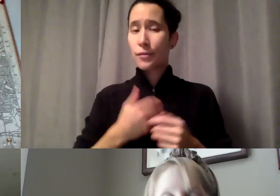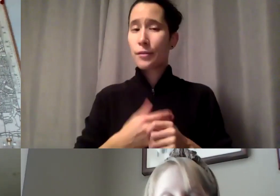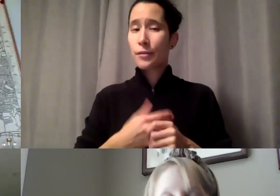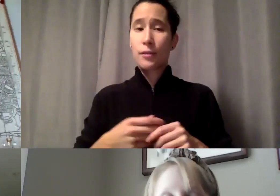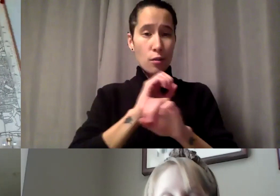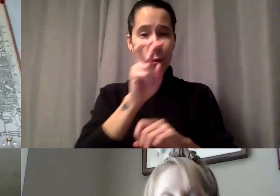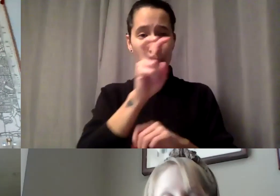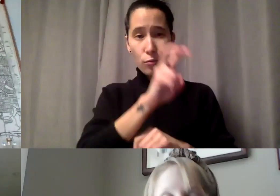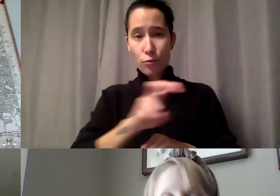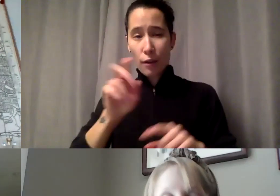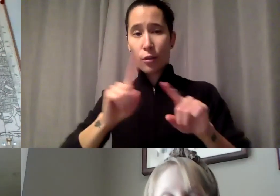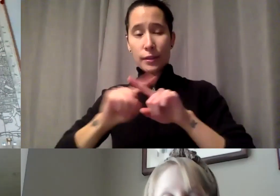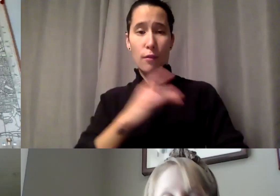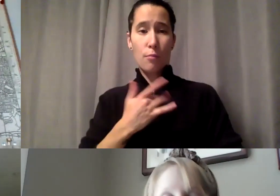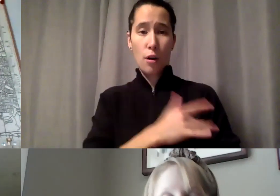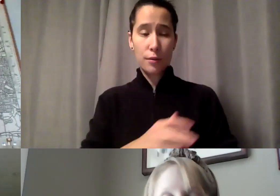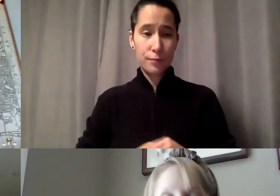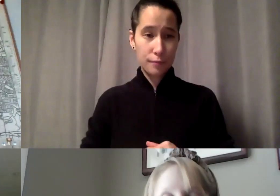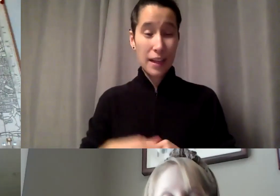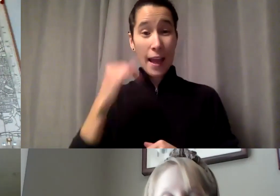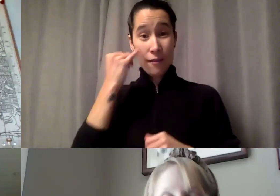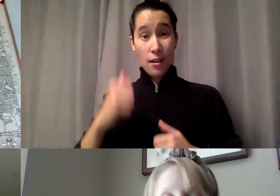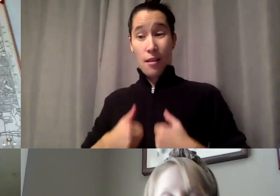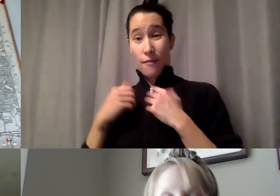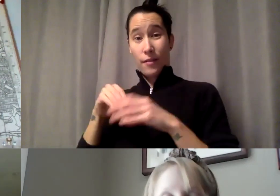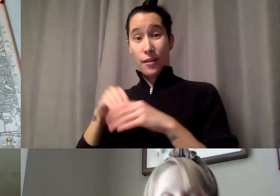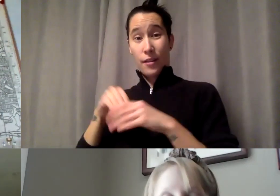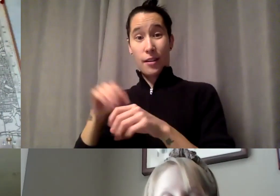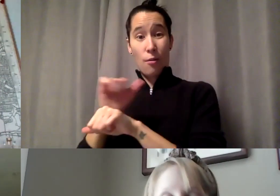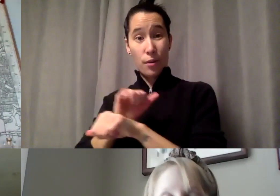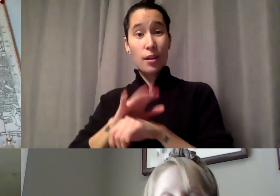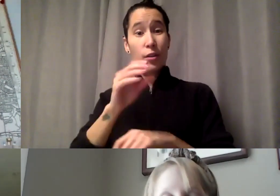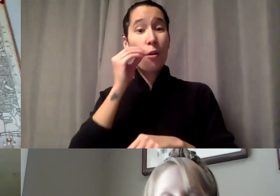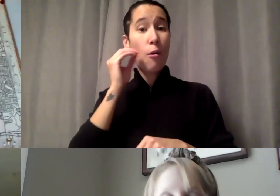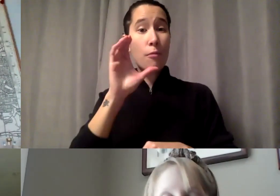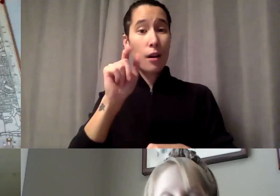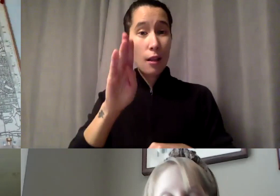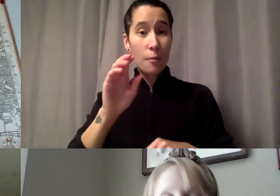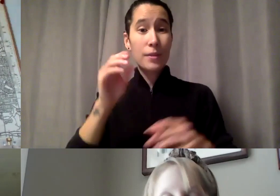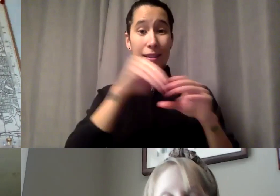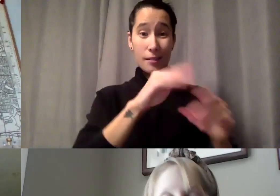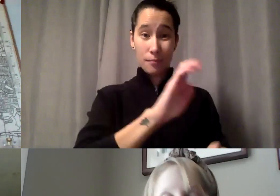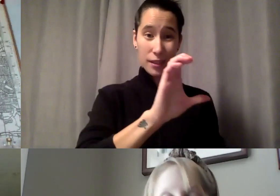in Alberta and your home club is a ski resort in BC,